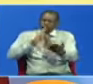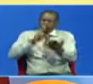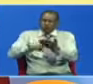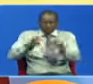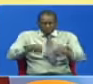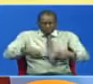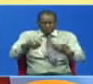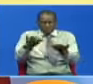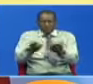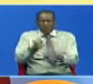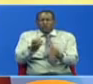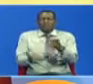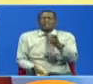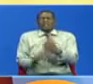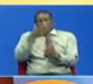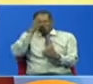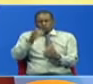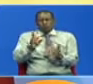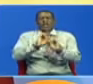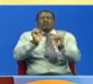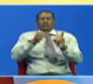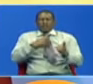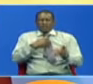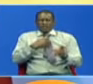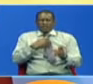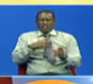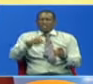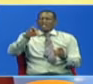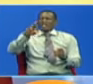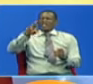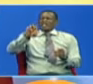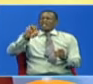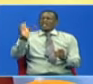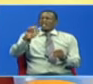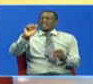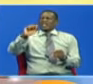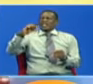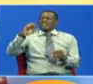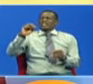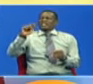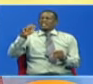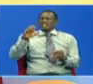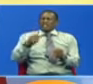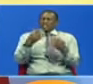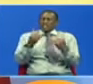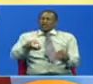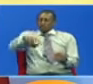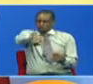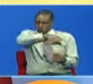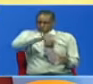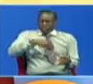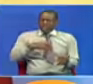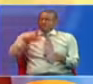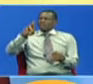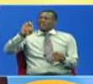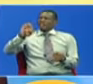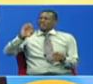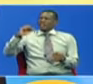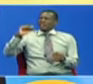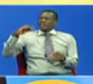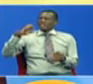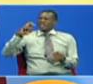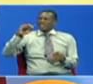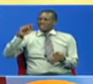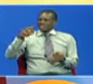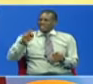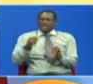which came up because we didn't have the reagents. We now have the reagents, and we've been able to clear up this backlog, some part